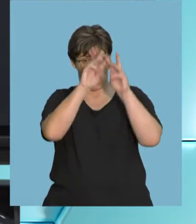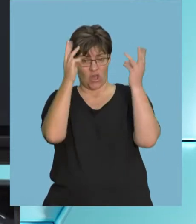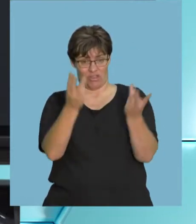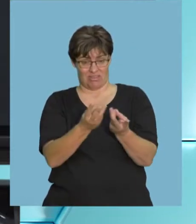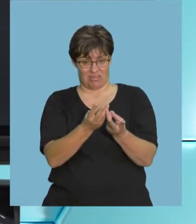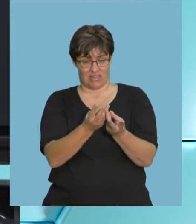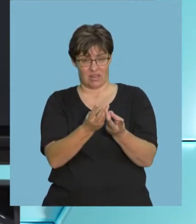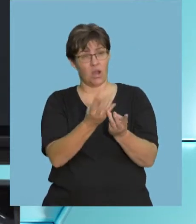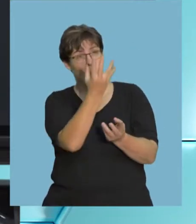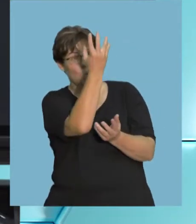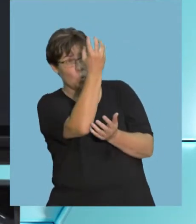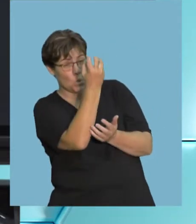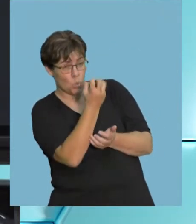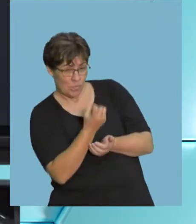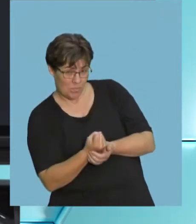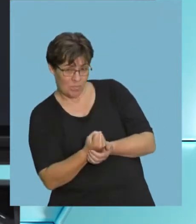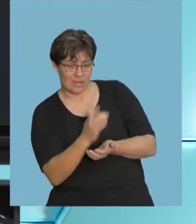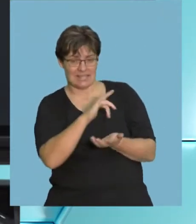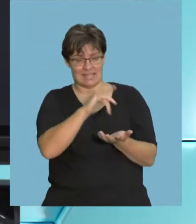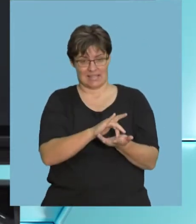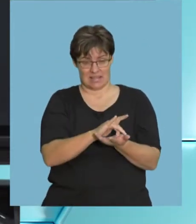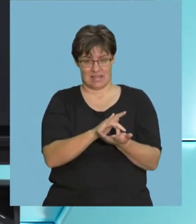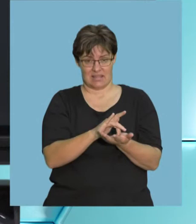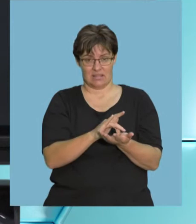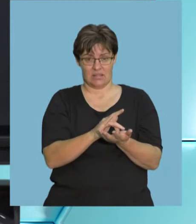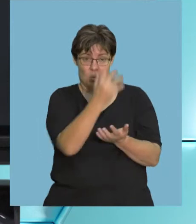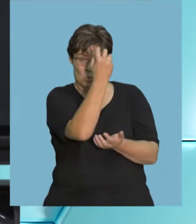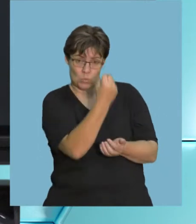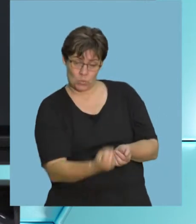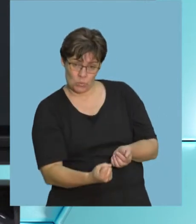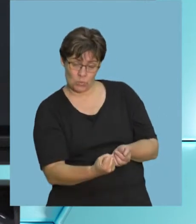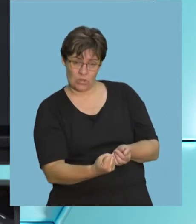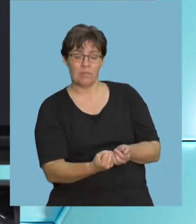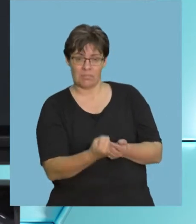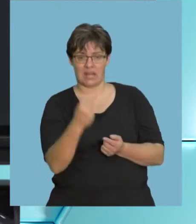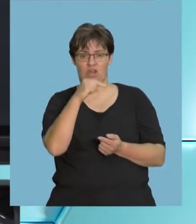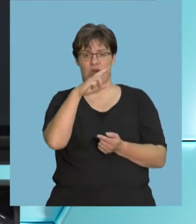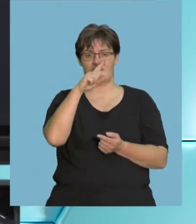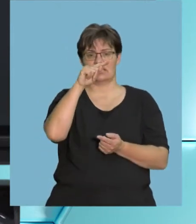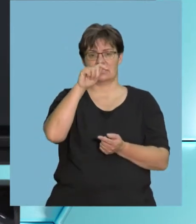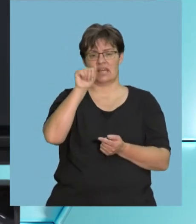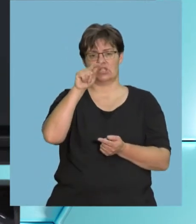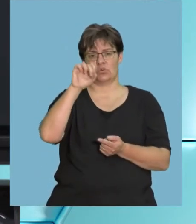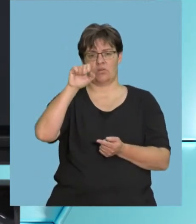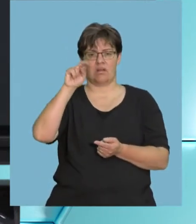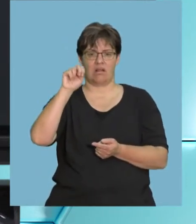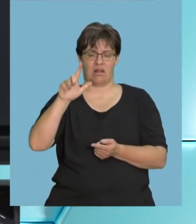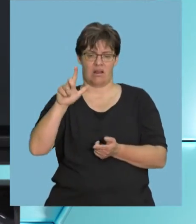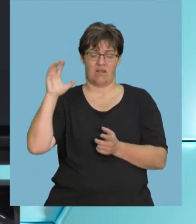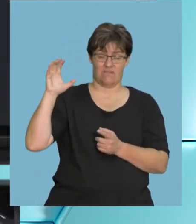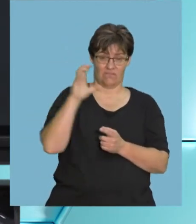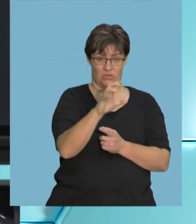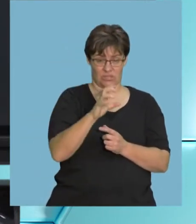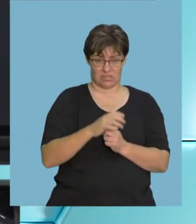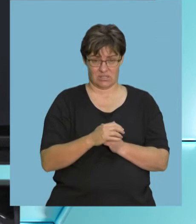core of the earth, tends to pull objects towards its center. So that pull is actually a gravitational force, and that force